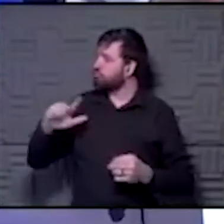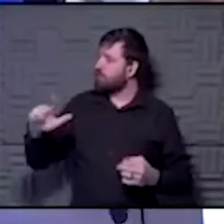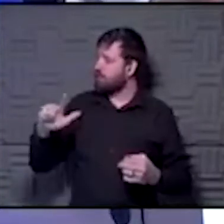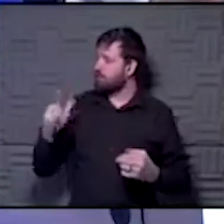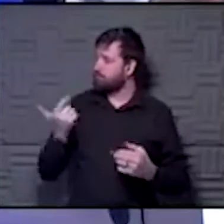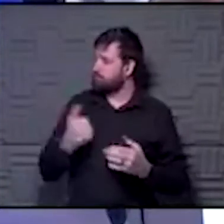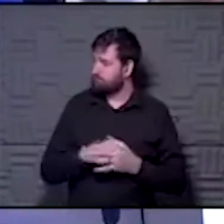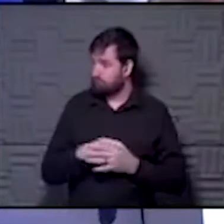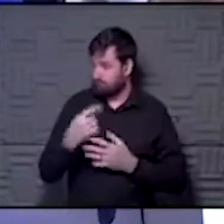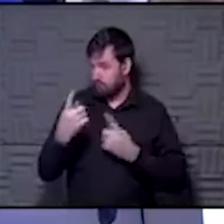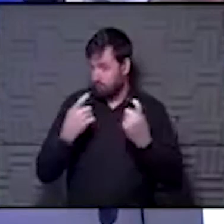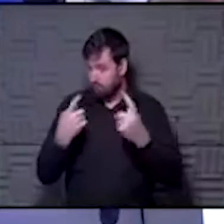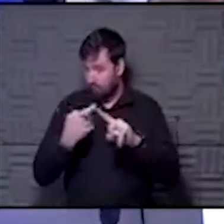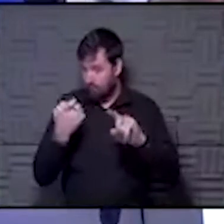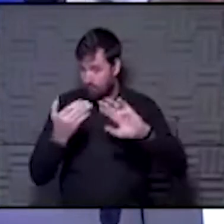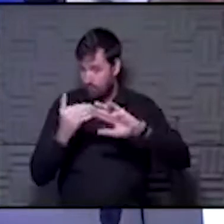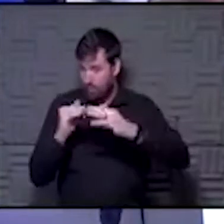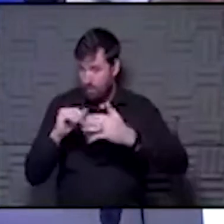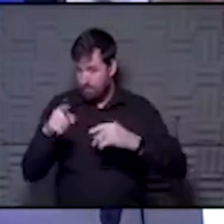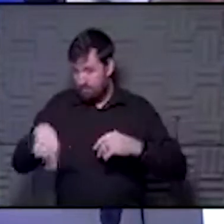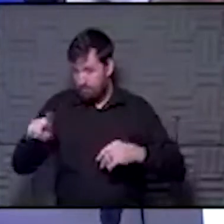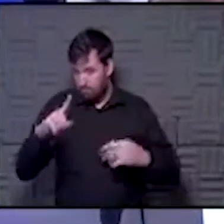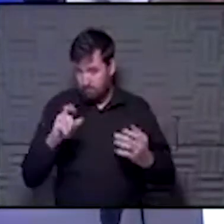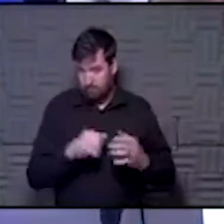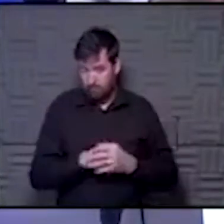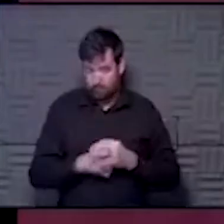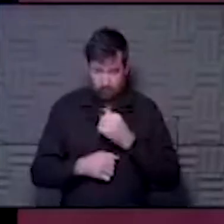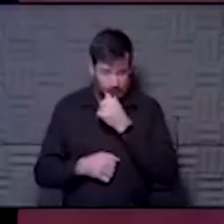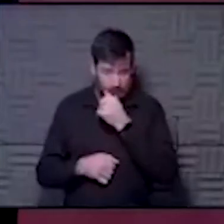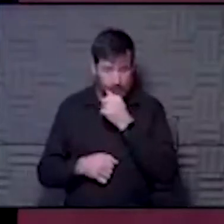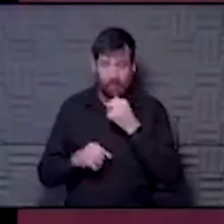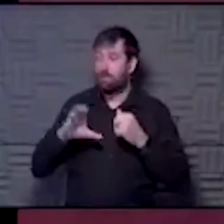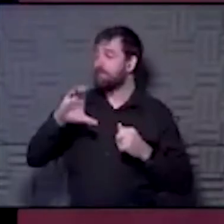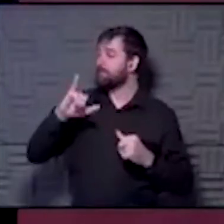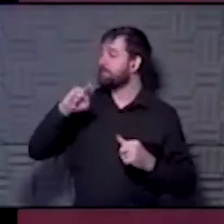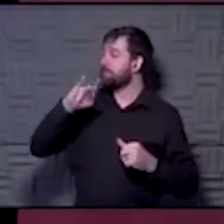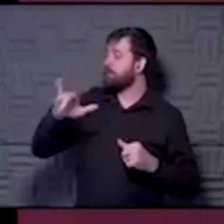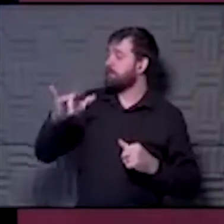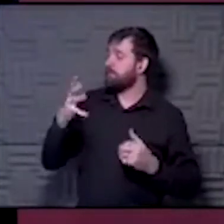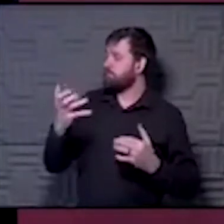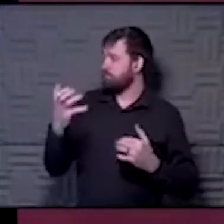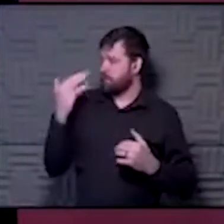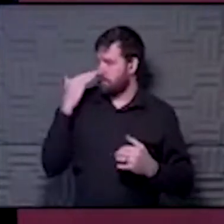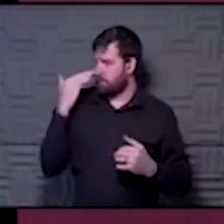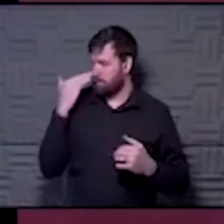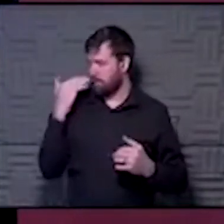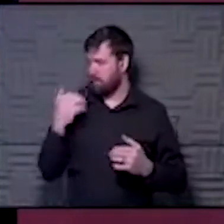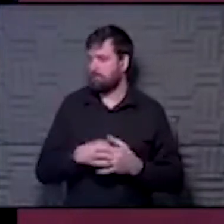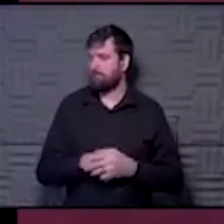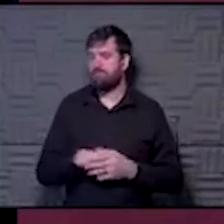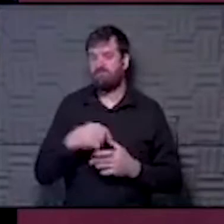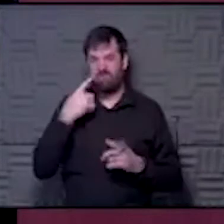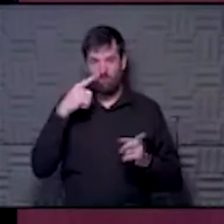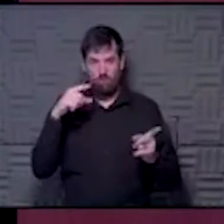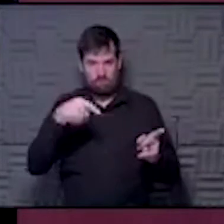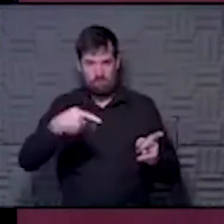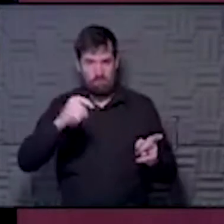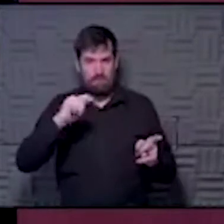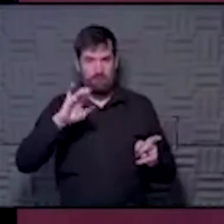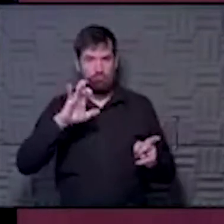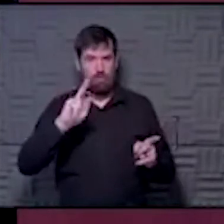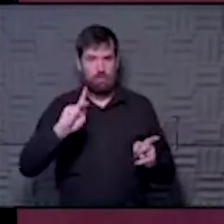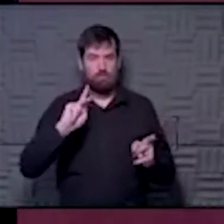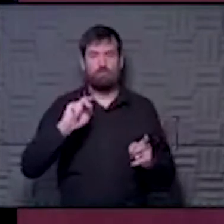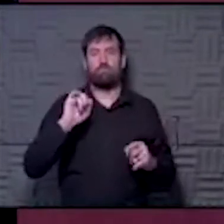there are questions out there from the community that we could try to answer. Okay, Cindy has one. She wants to know for Patrick, if